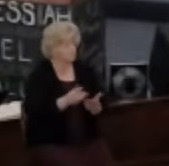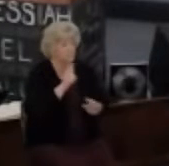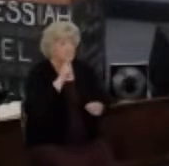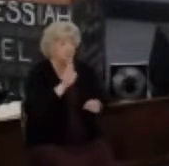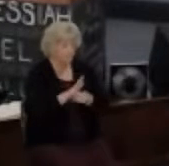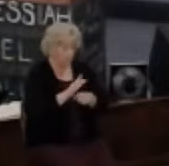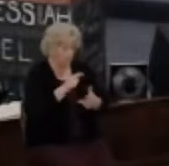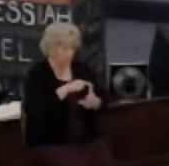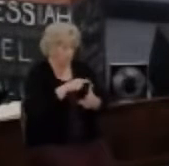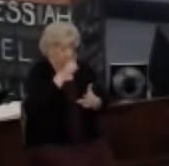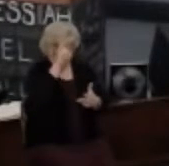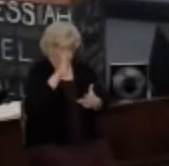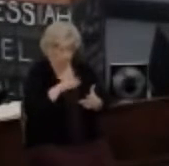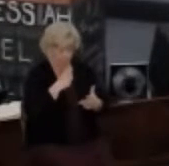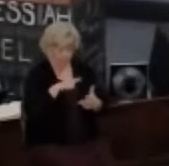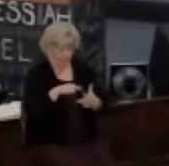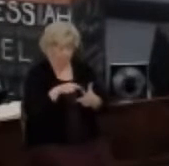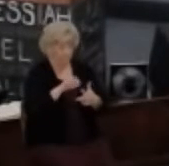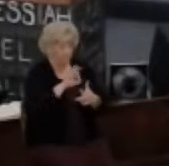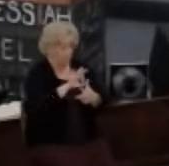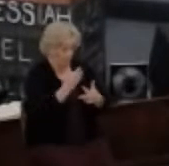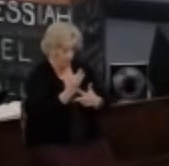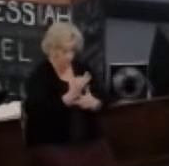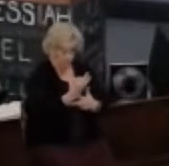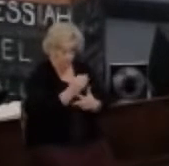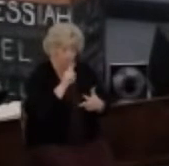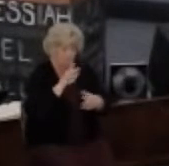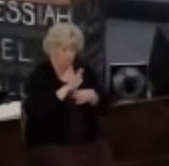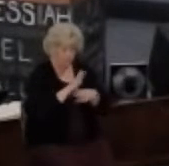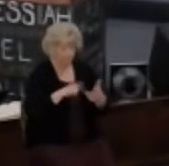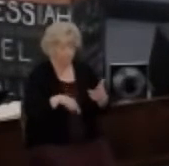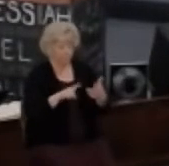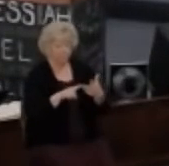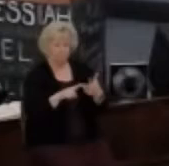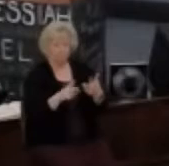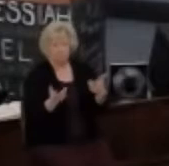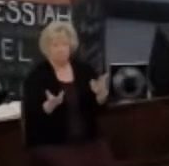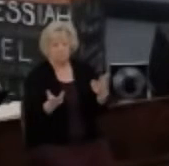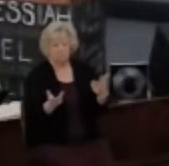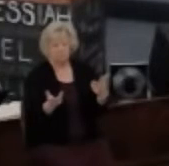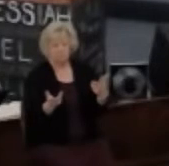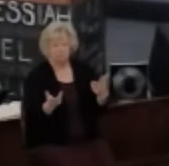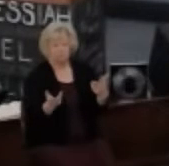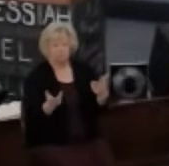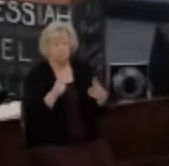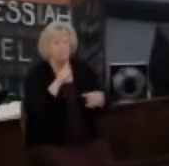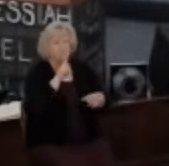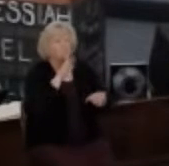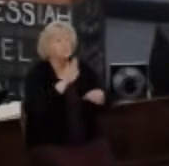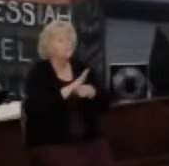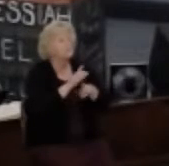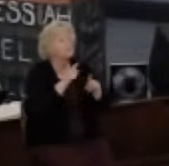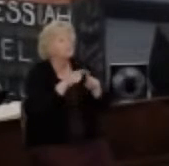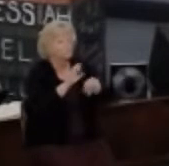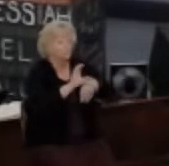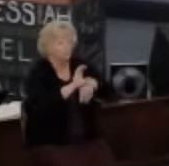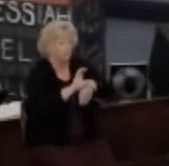God. Be committed to your family. And then third, be committed to your